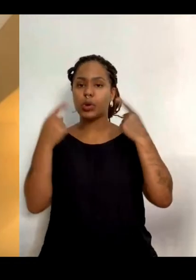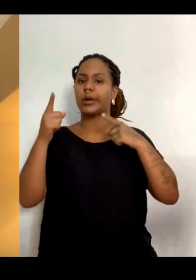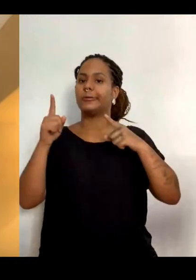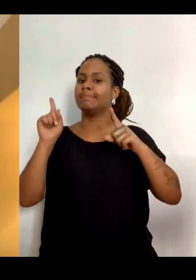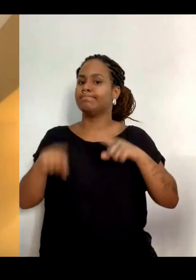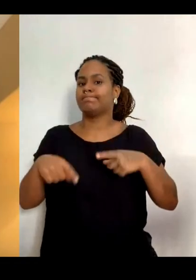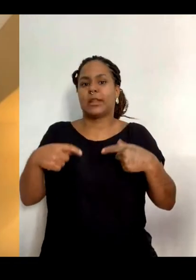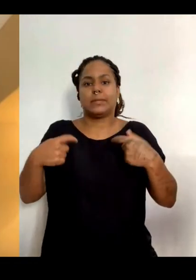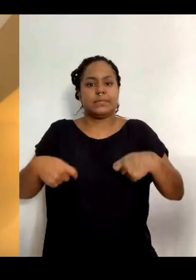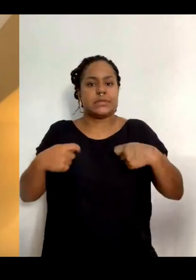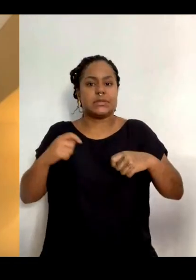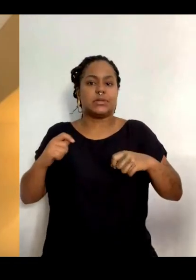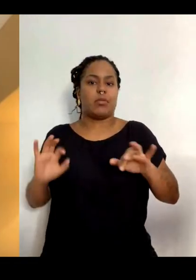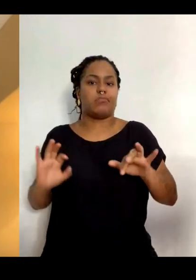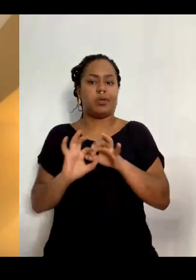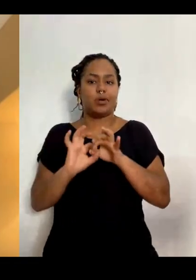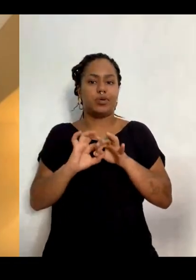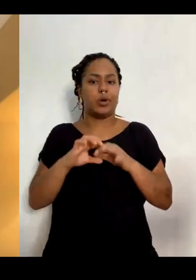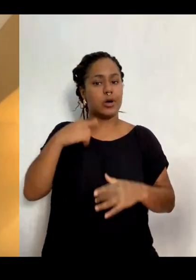cemento